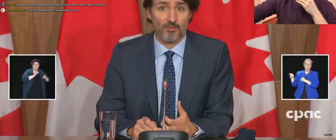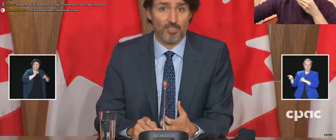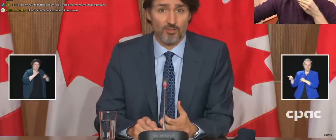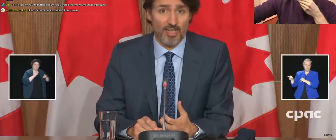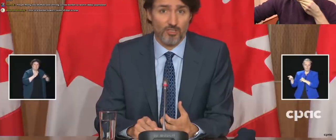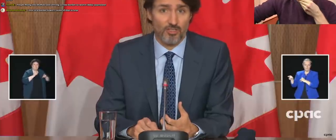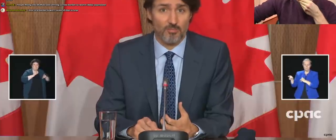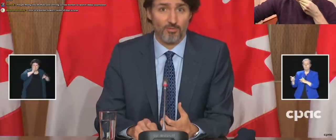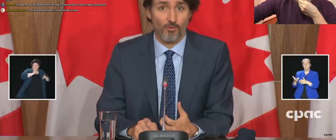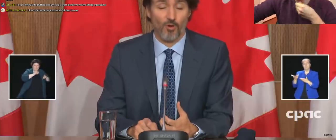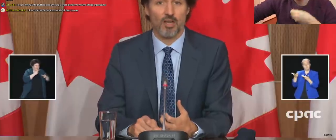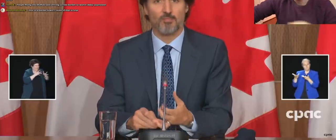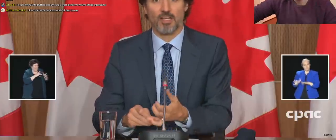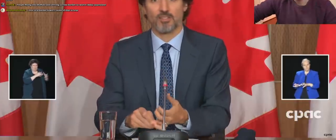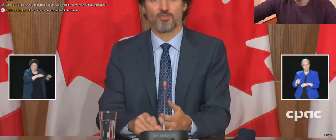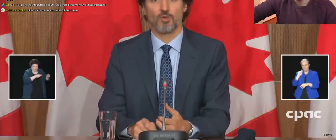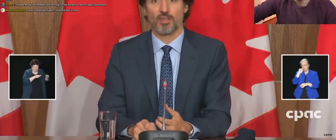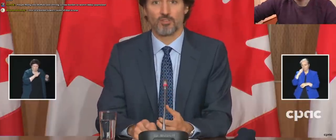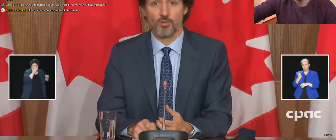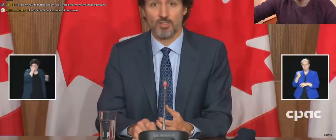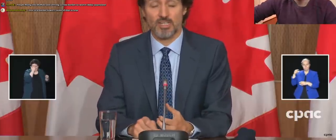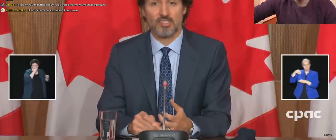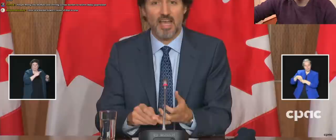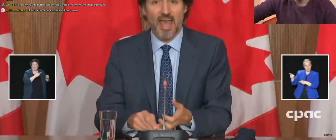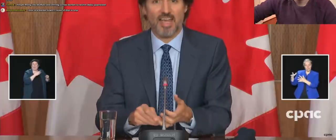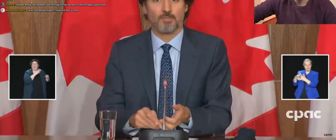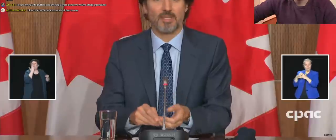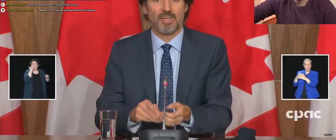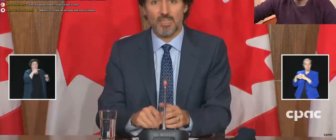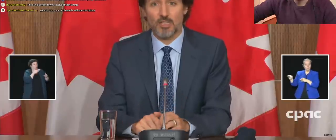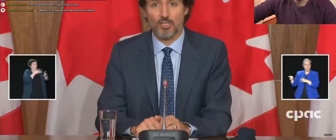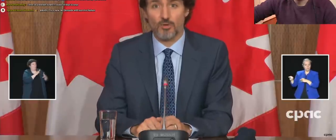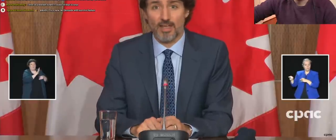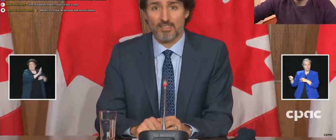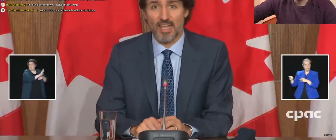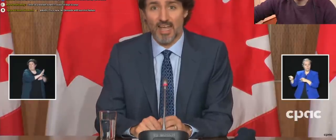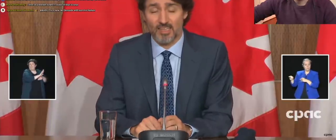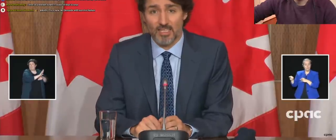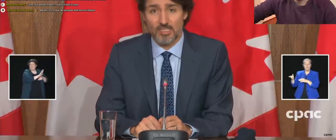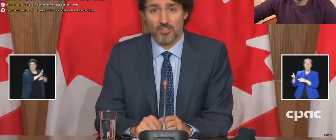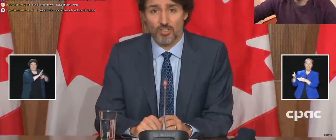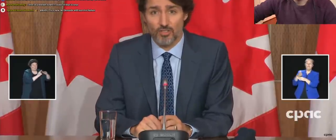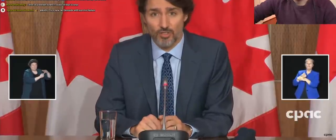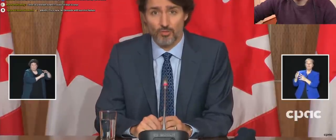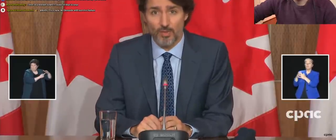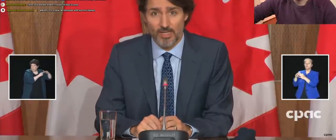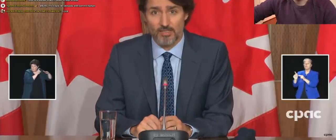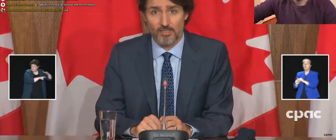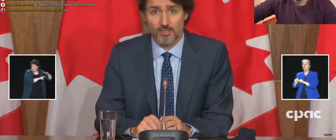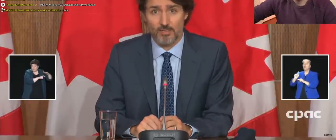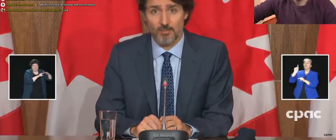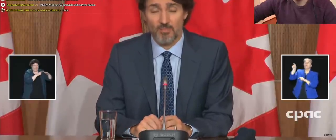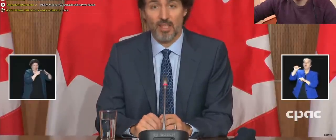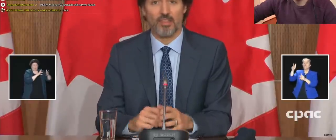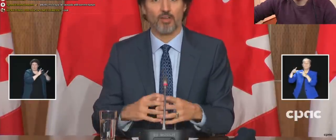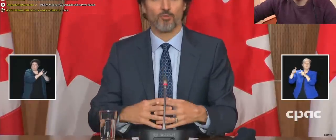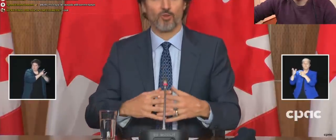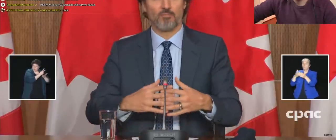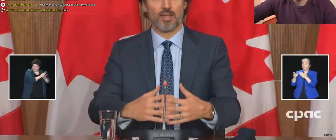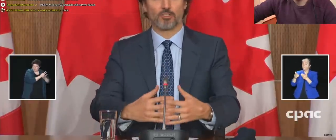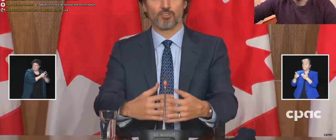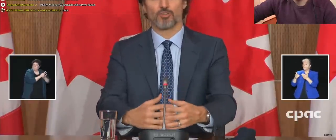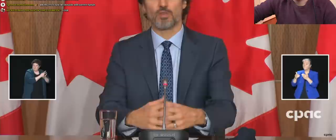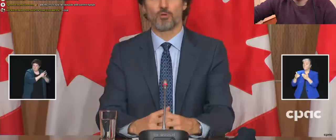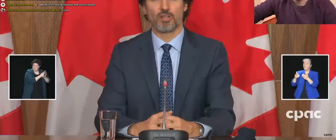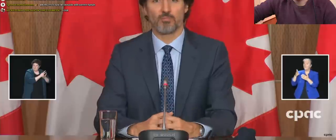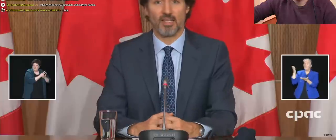if they traveled internationally before because of US quarantines, has been in the US at least 2 weeks. And therefore,